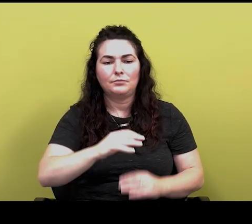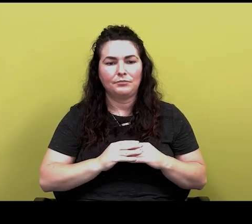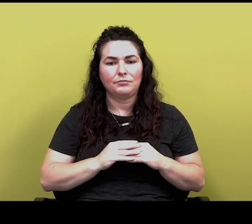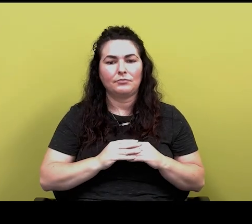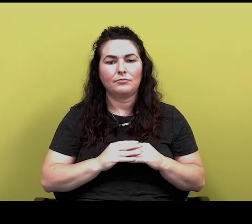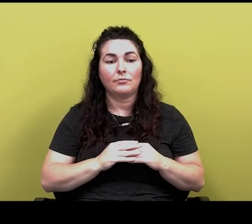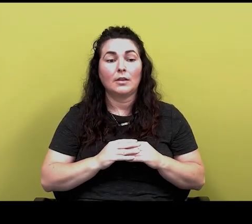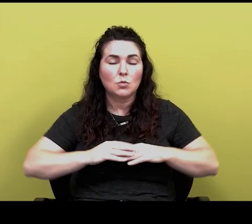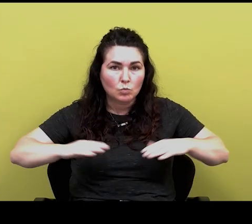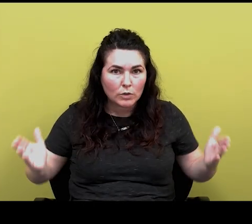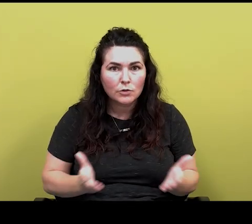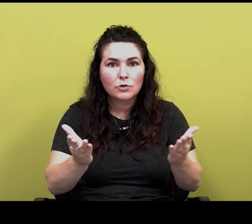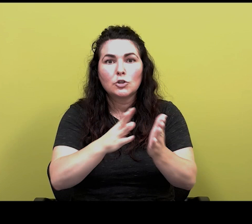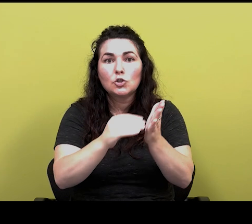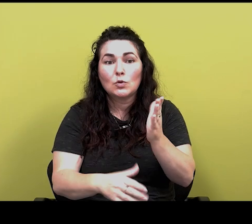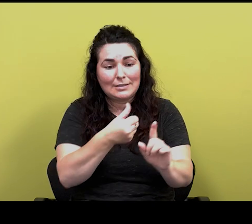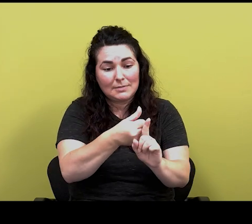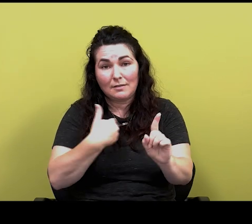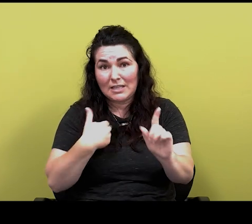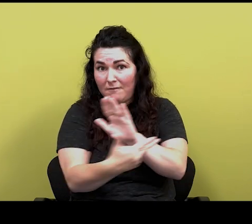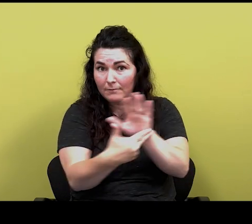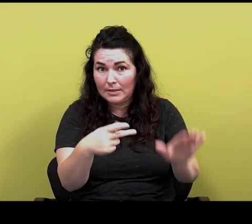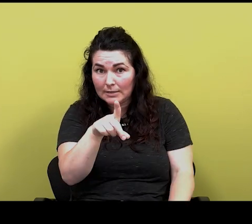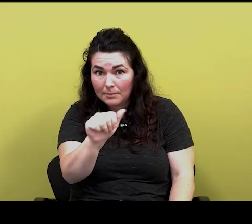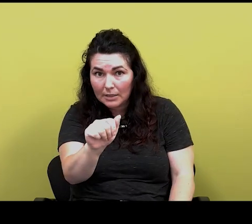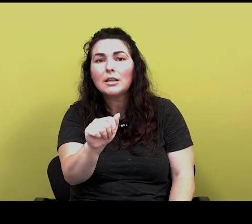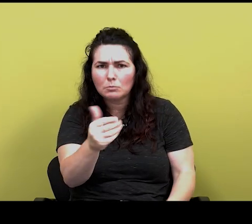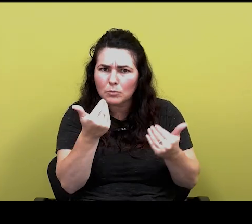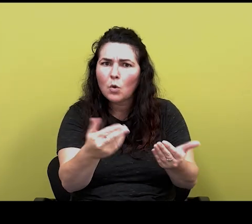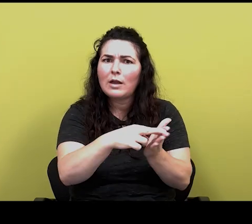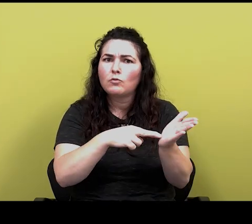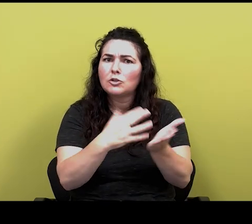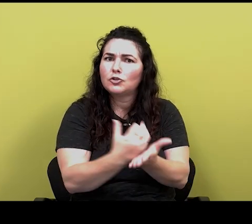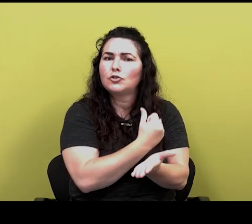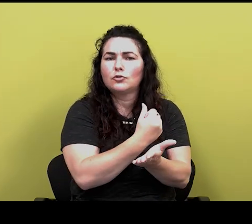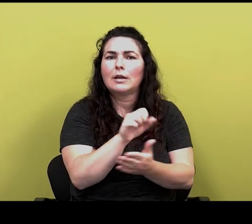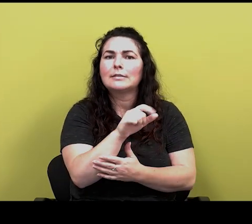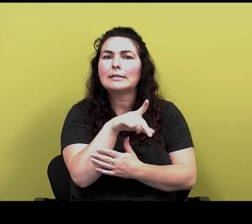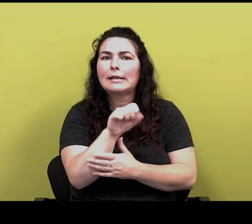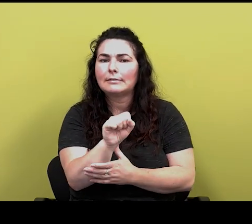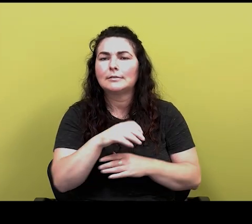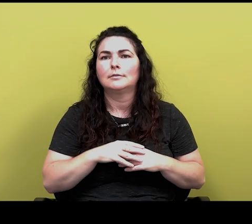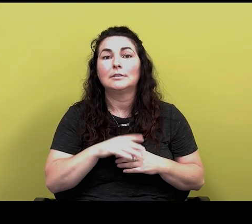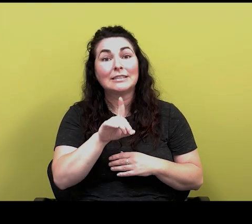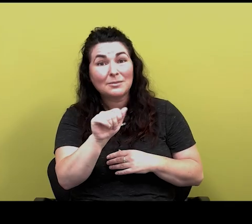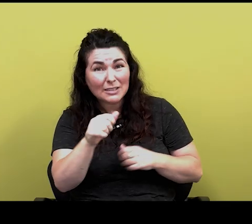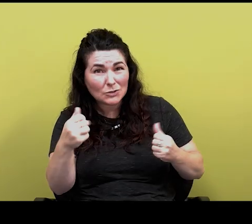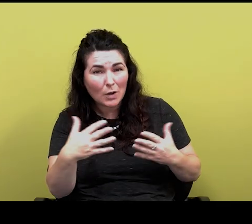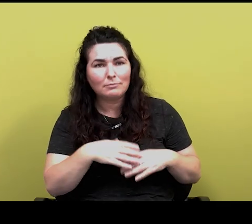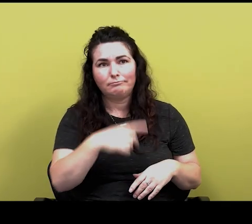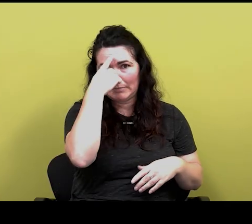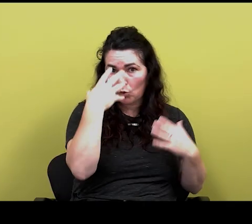We encourage students with disabilities to register with SLDS to be considered for accommodations. Disabilities include, but are not limited